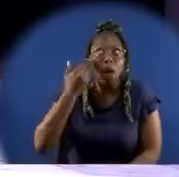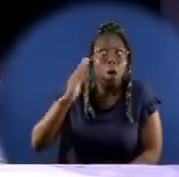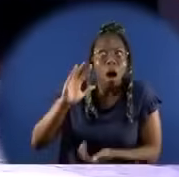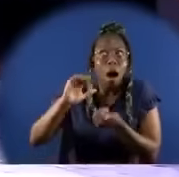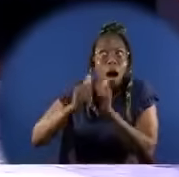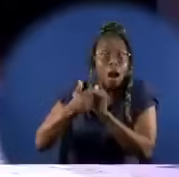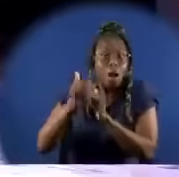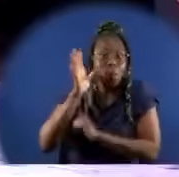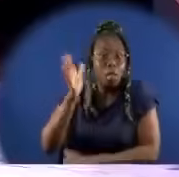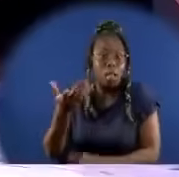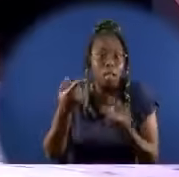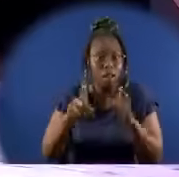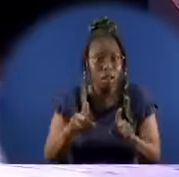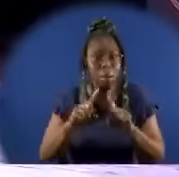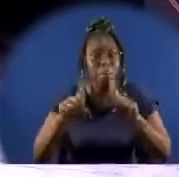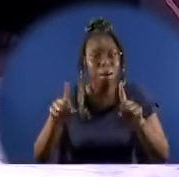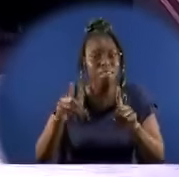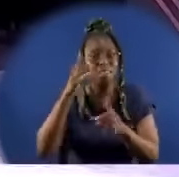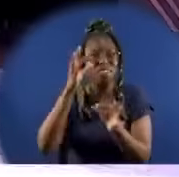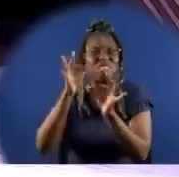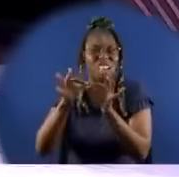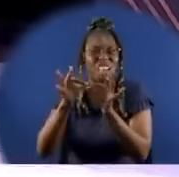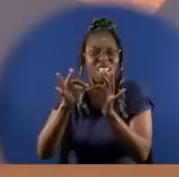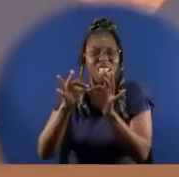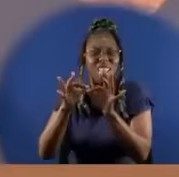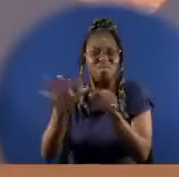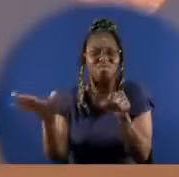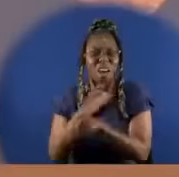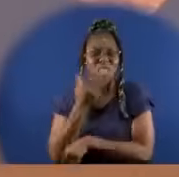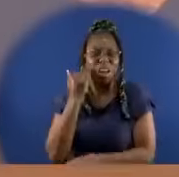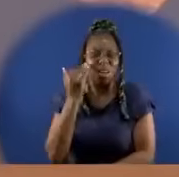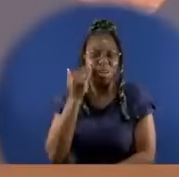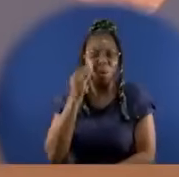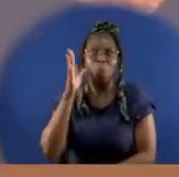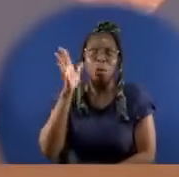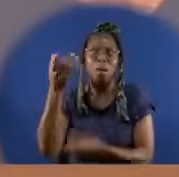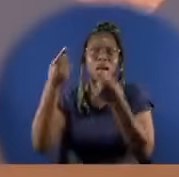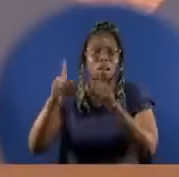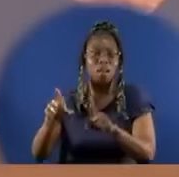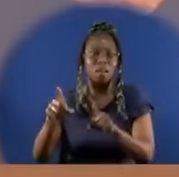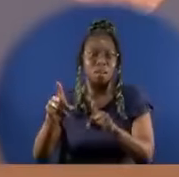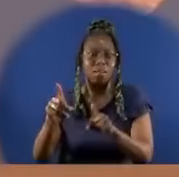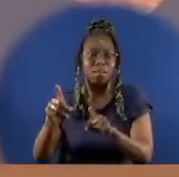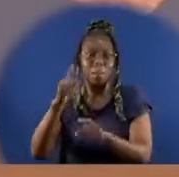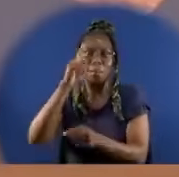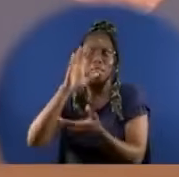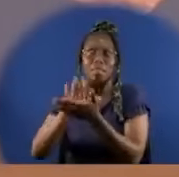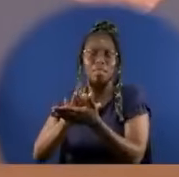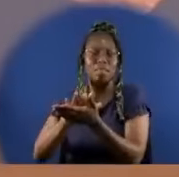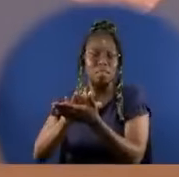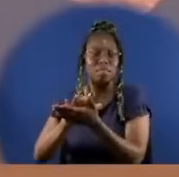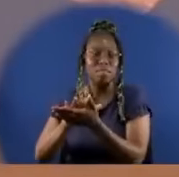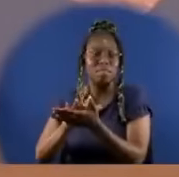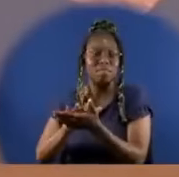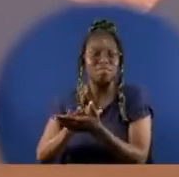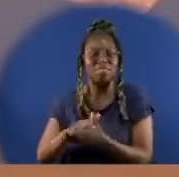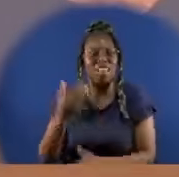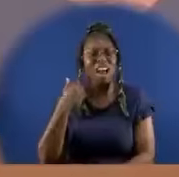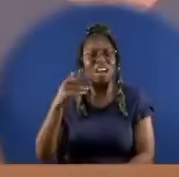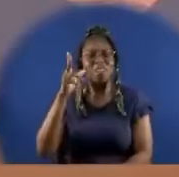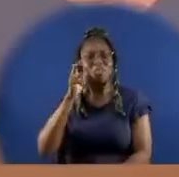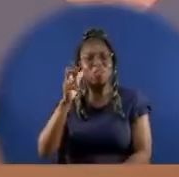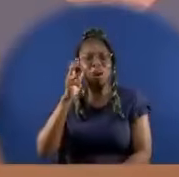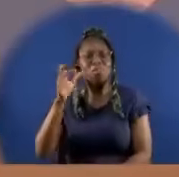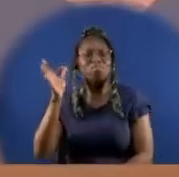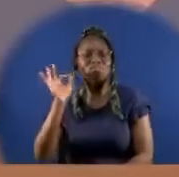it, but I got enough faith by now to believe that the Lord is able to do it. I've heard enough preaching by now and to know